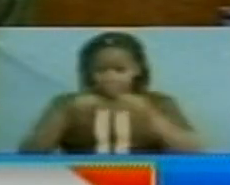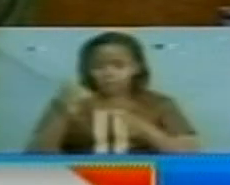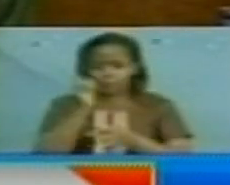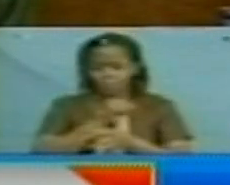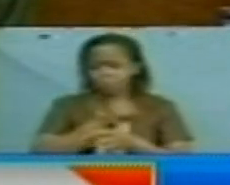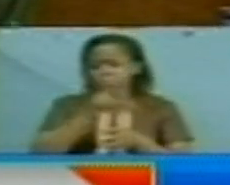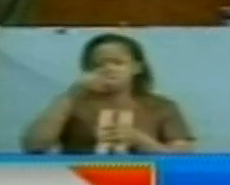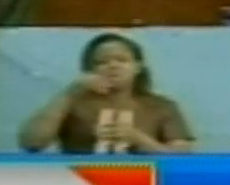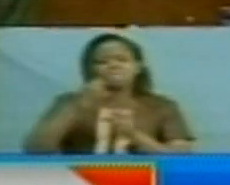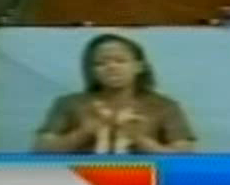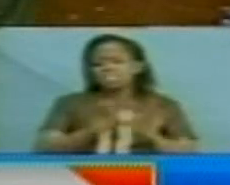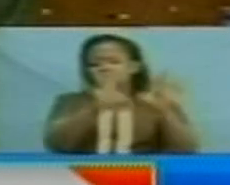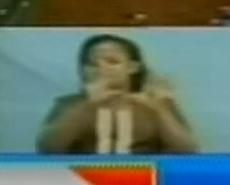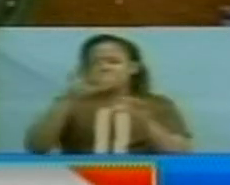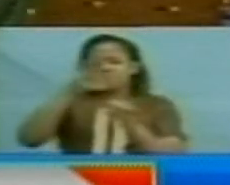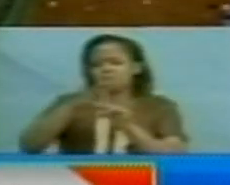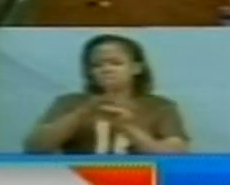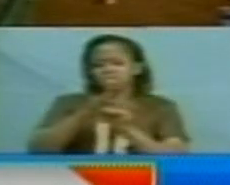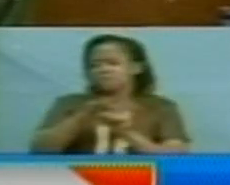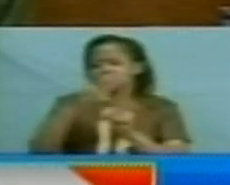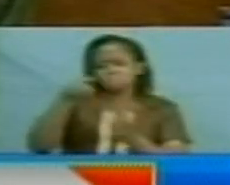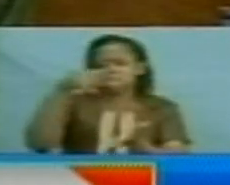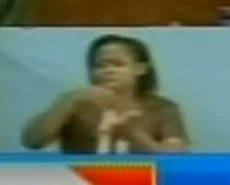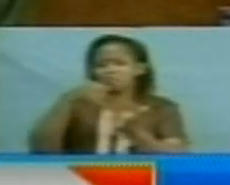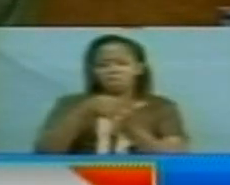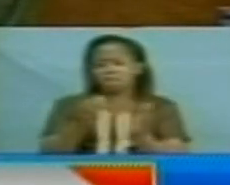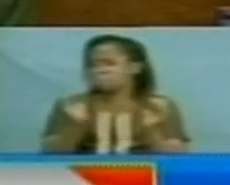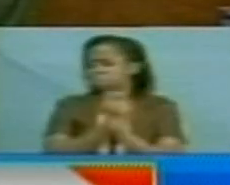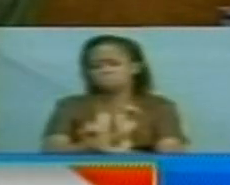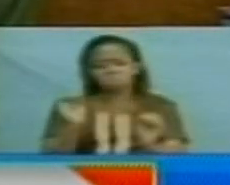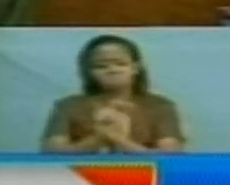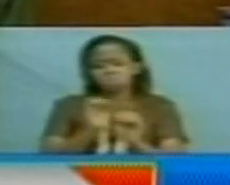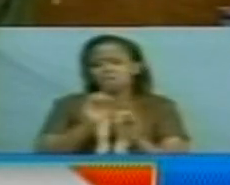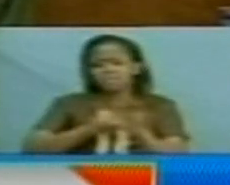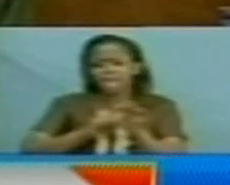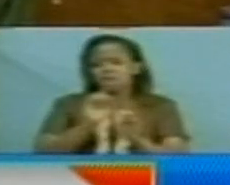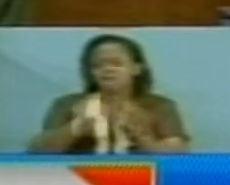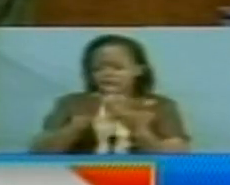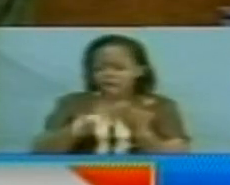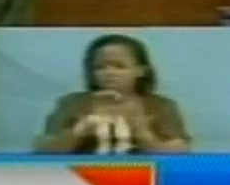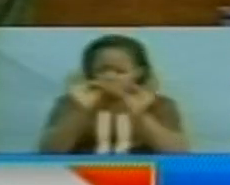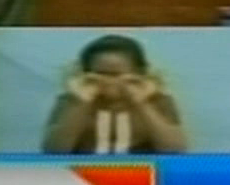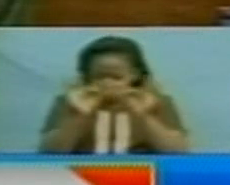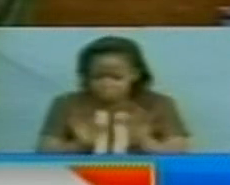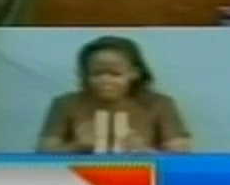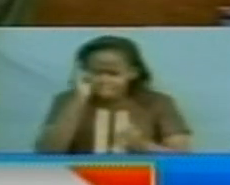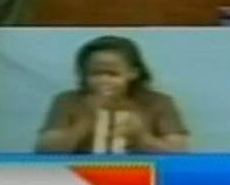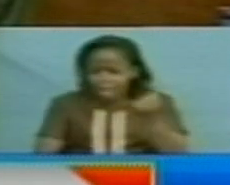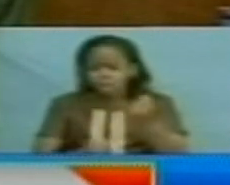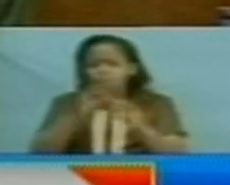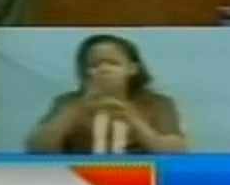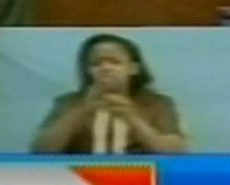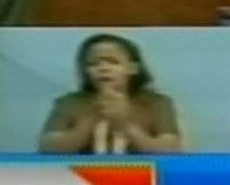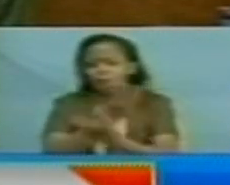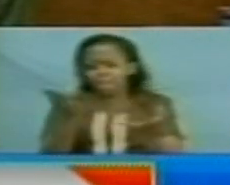rejected votes ought not for being included in calculating the final tallies in favor of each